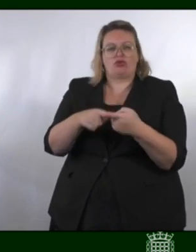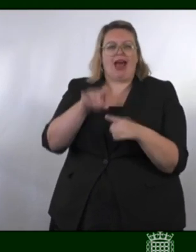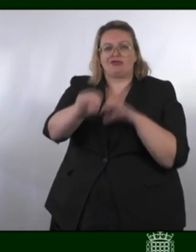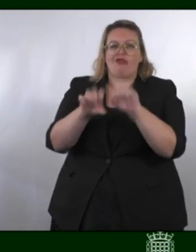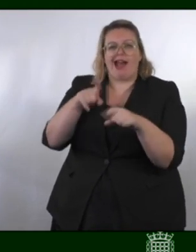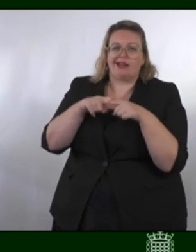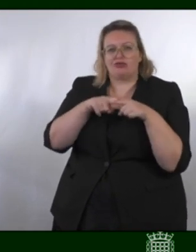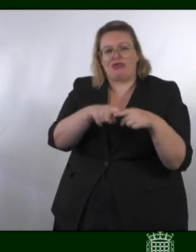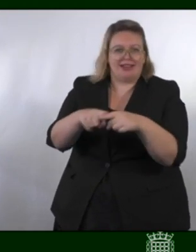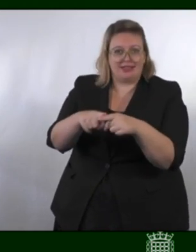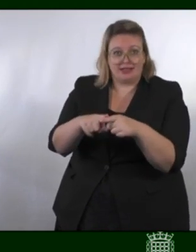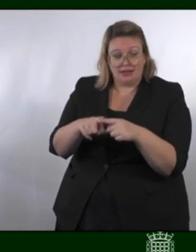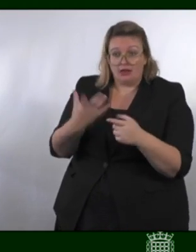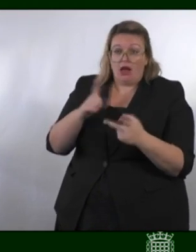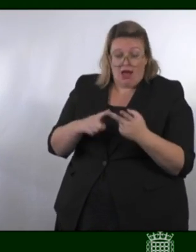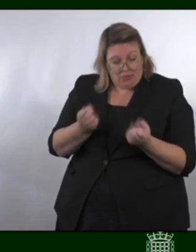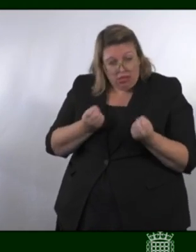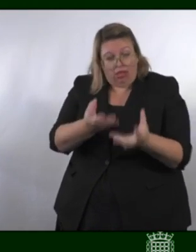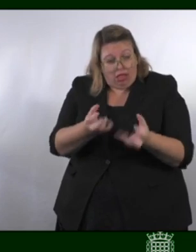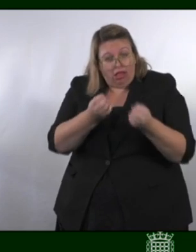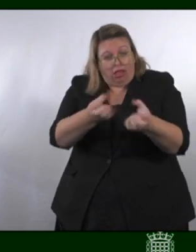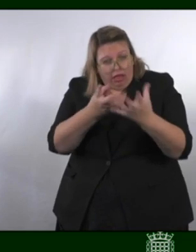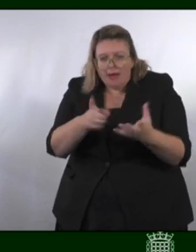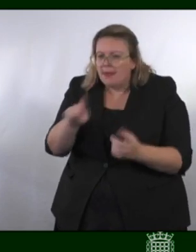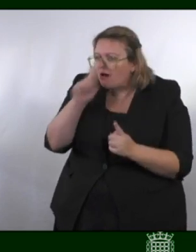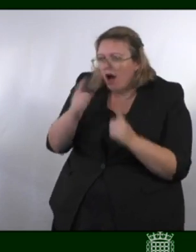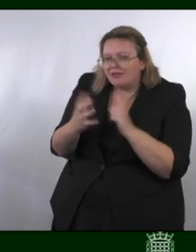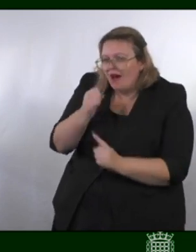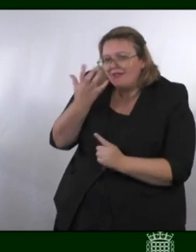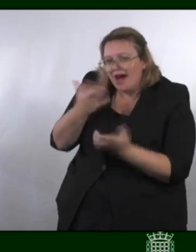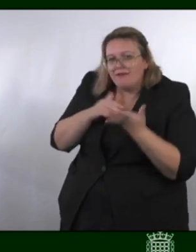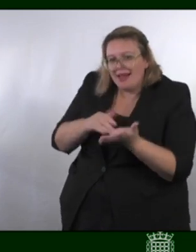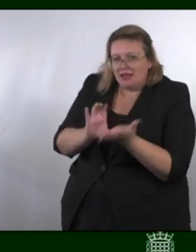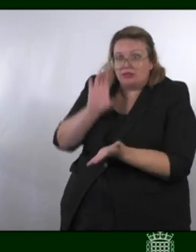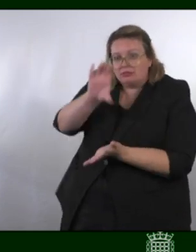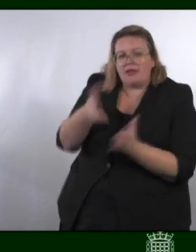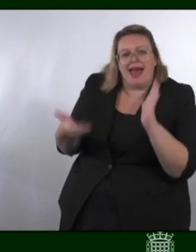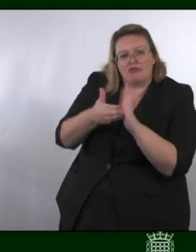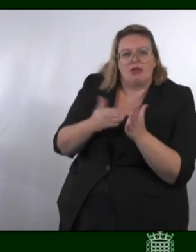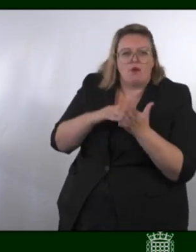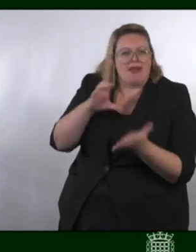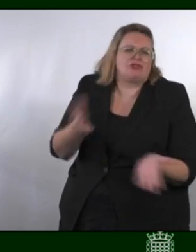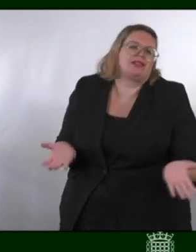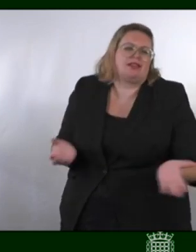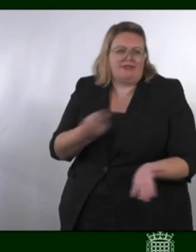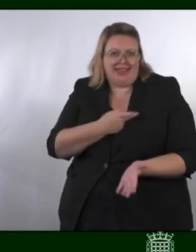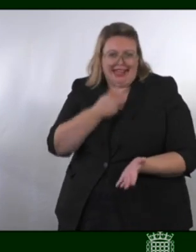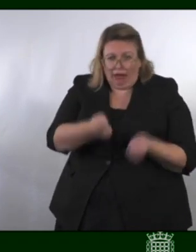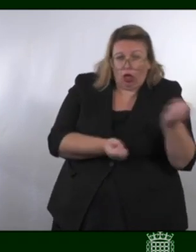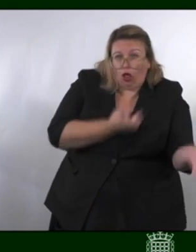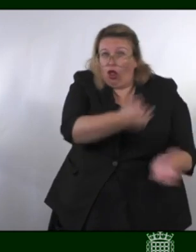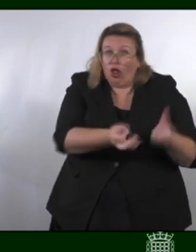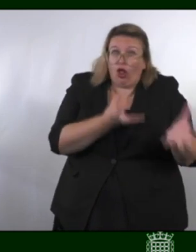for a garden bridge that was never built, but he can't find £5 million for the people of Greater Manchester. I really think the Prime Minister's